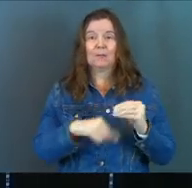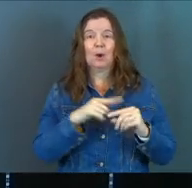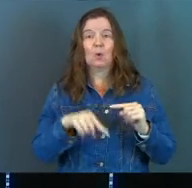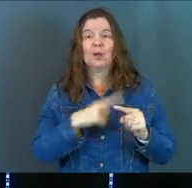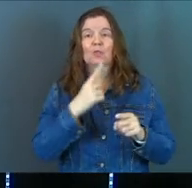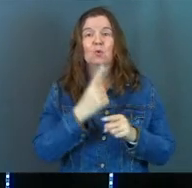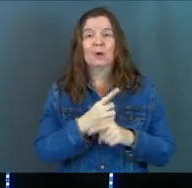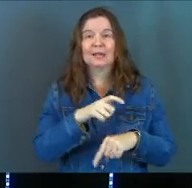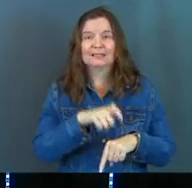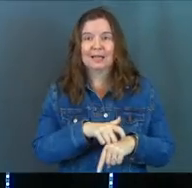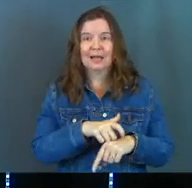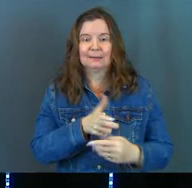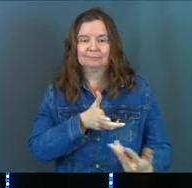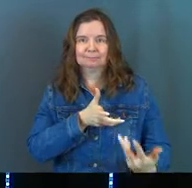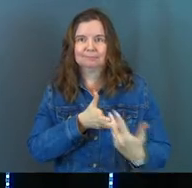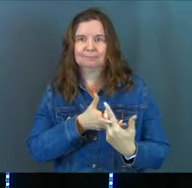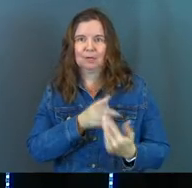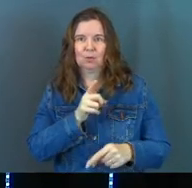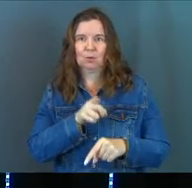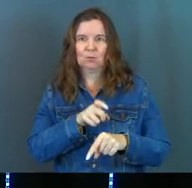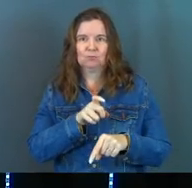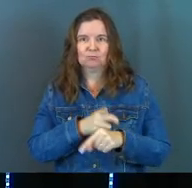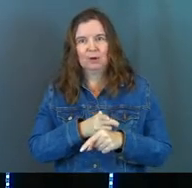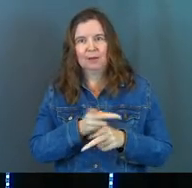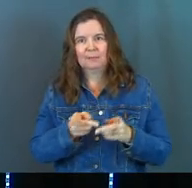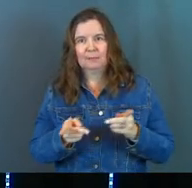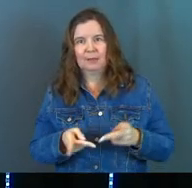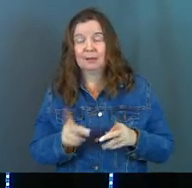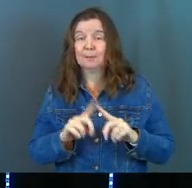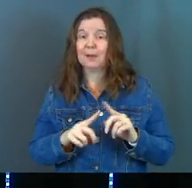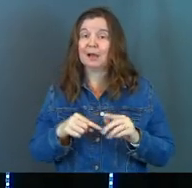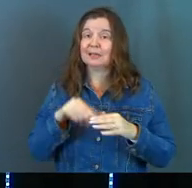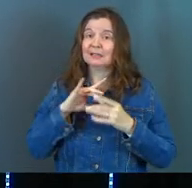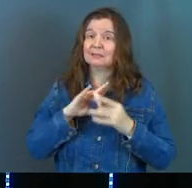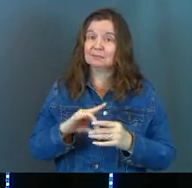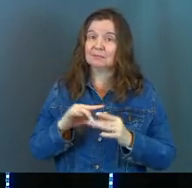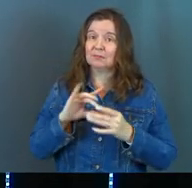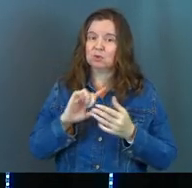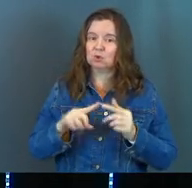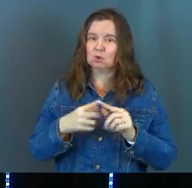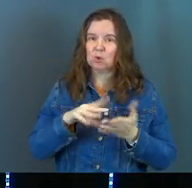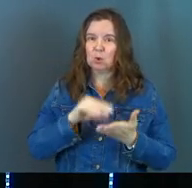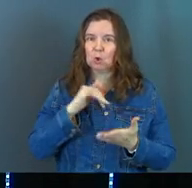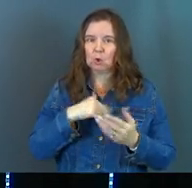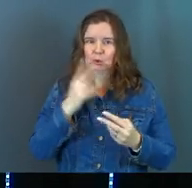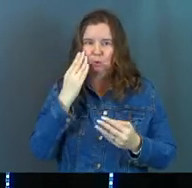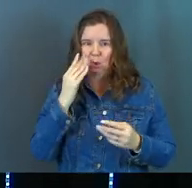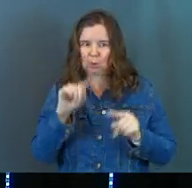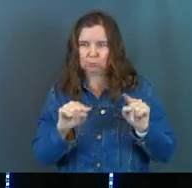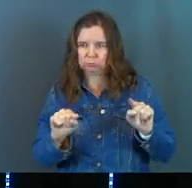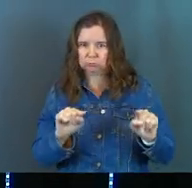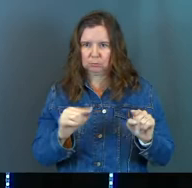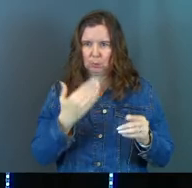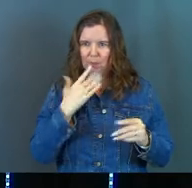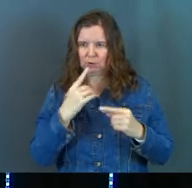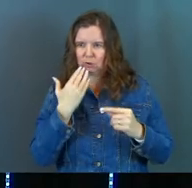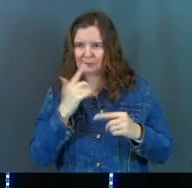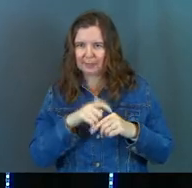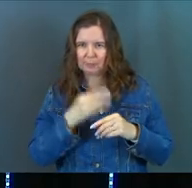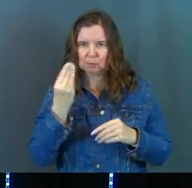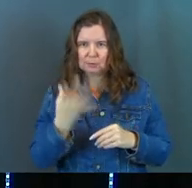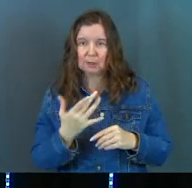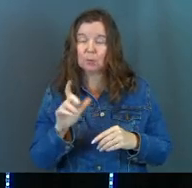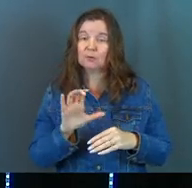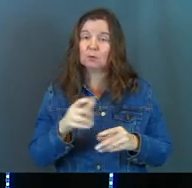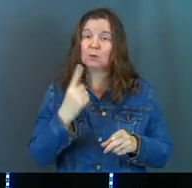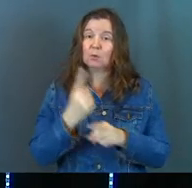about when the right time and the right way is. But in a deep friendship, you learn that discernment with someone else. And we've got to